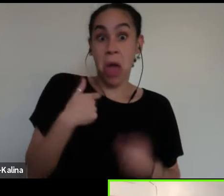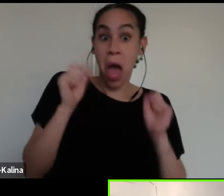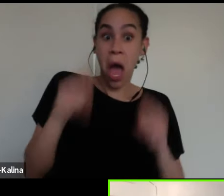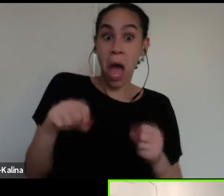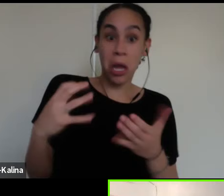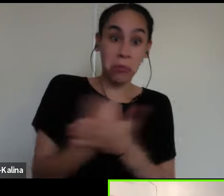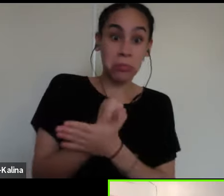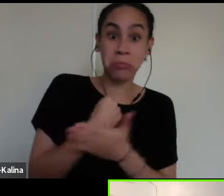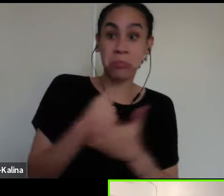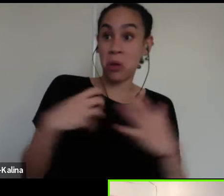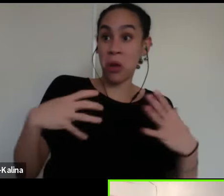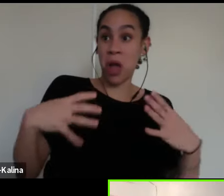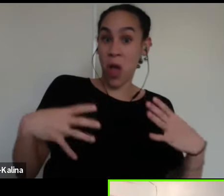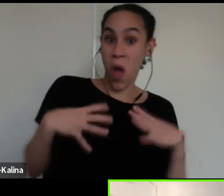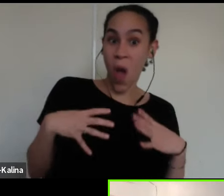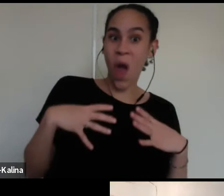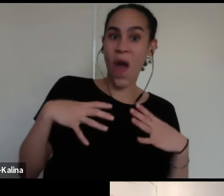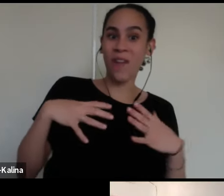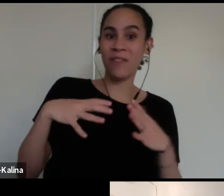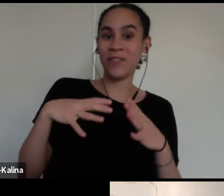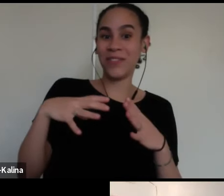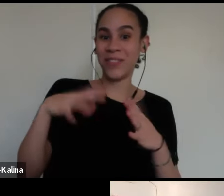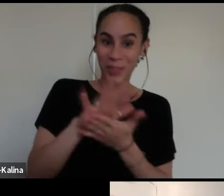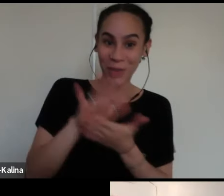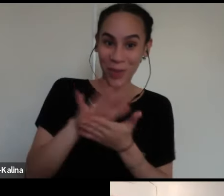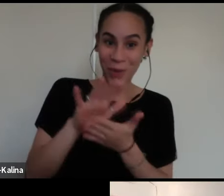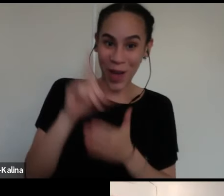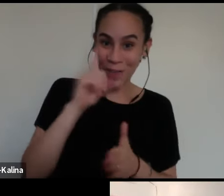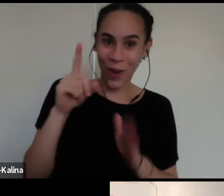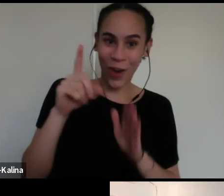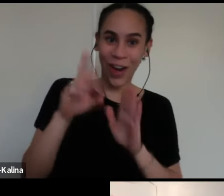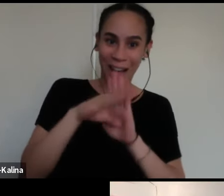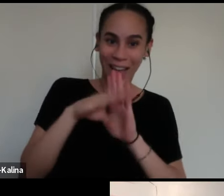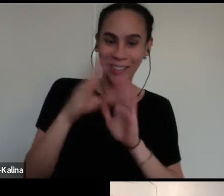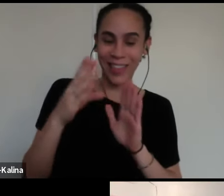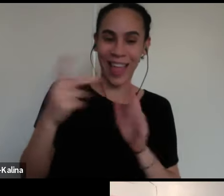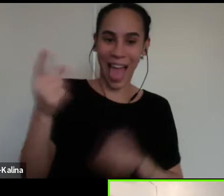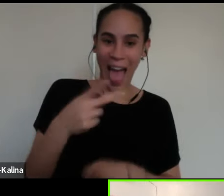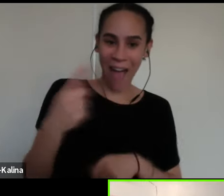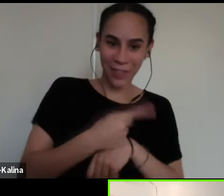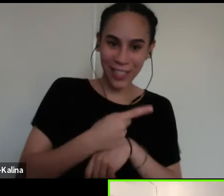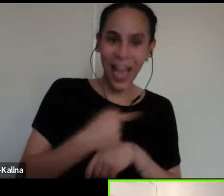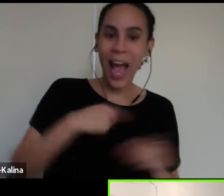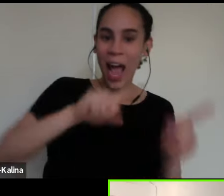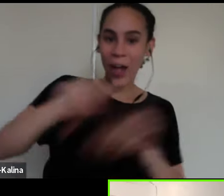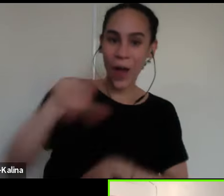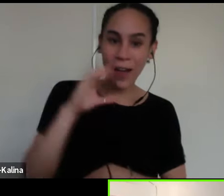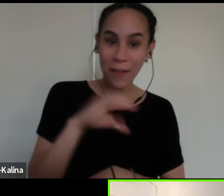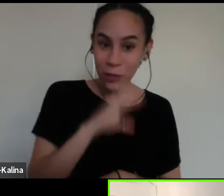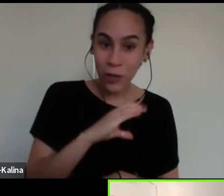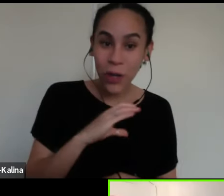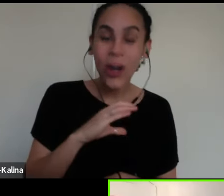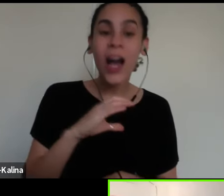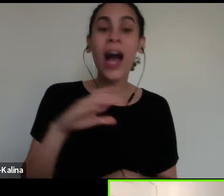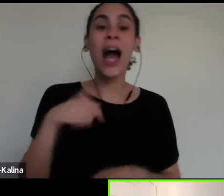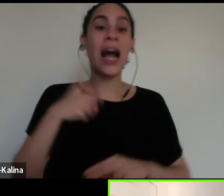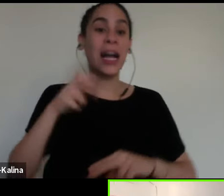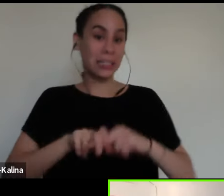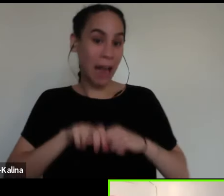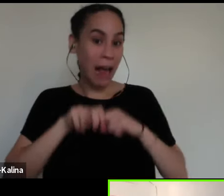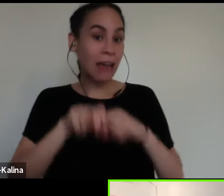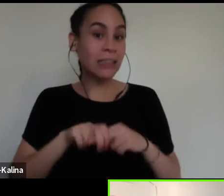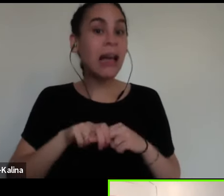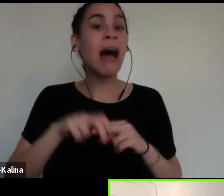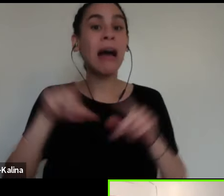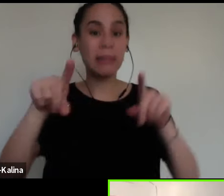to the cafeteria. So, so I did. I went to the cafeteria. I sat for the test. I did well on it,